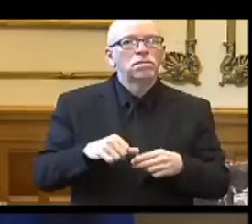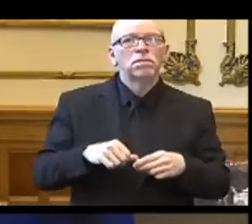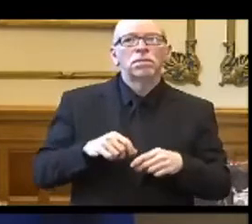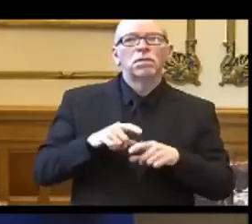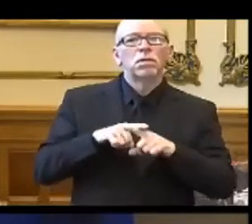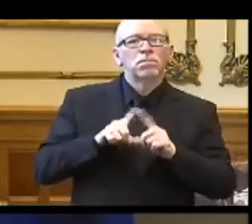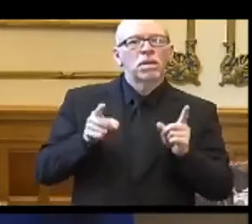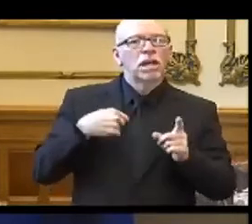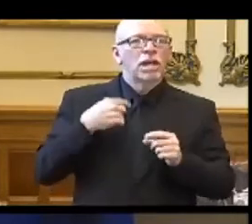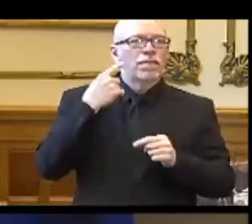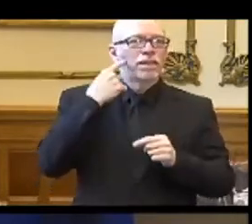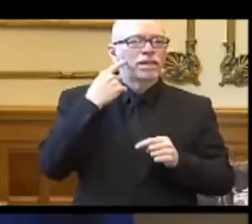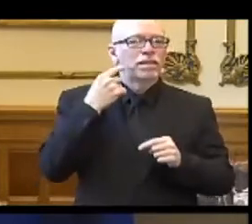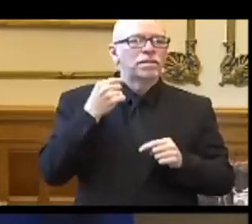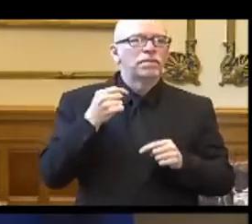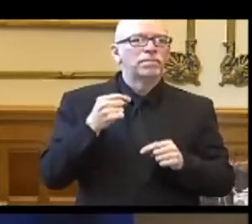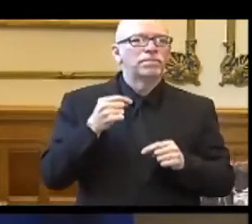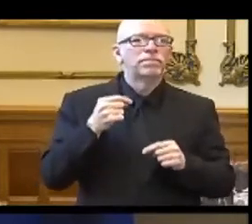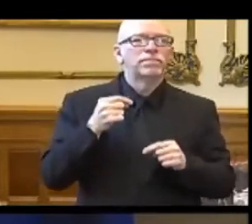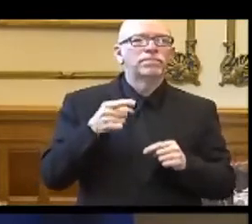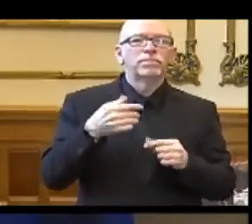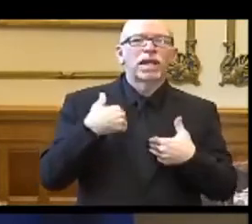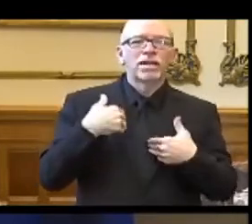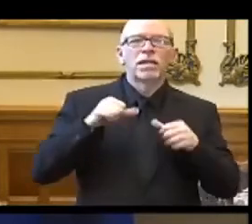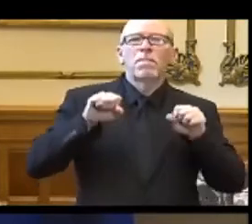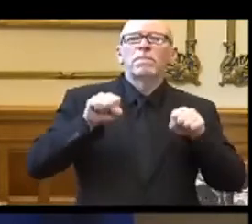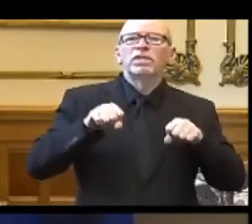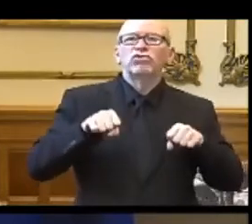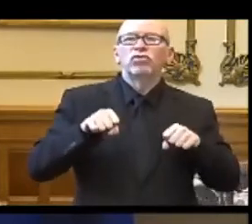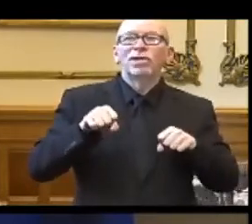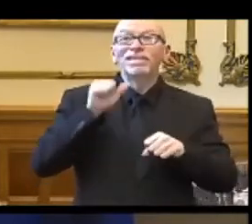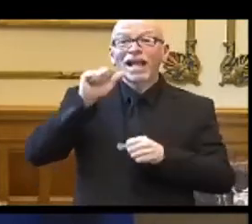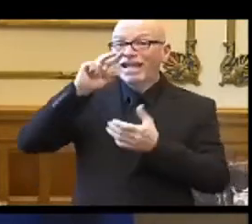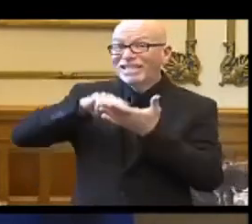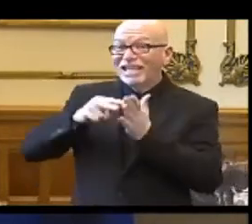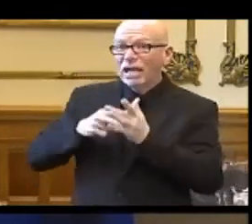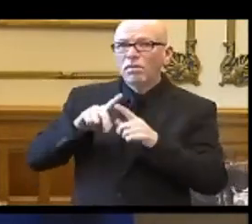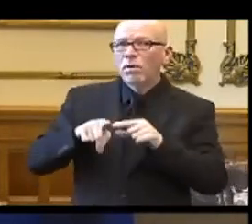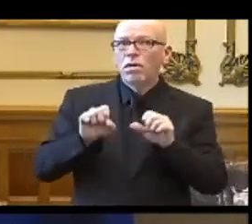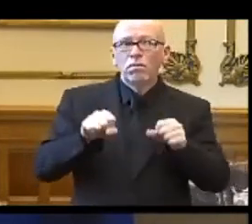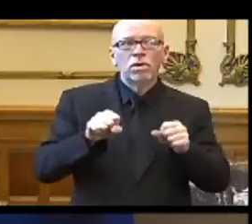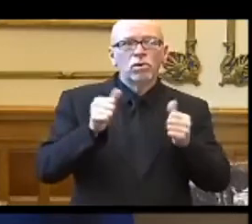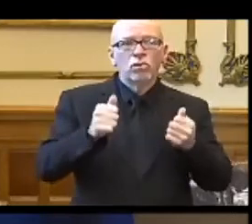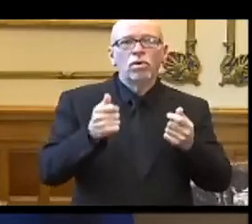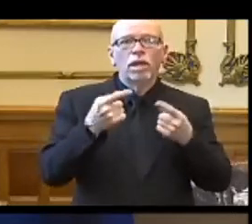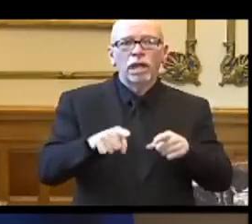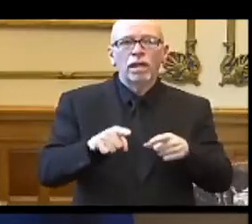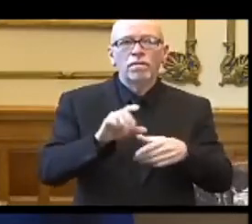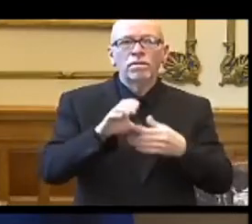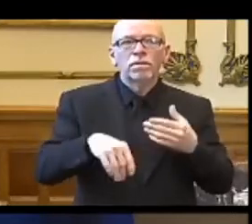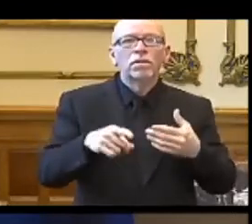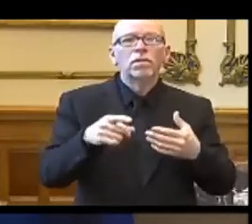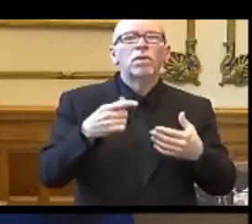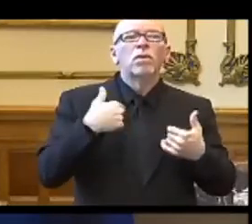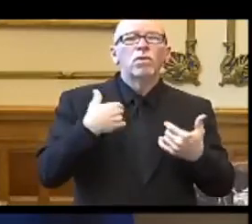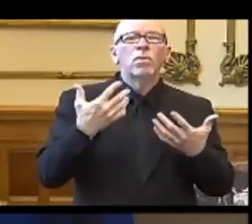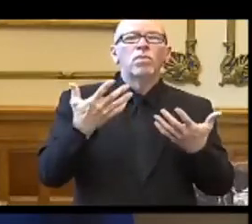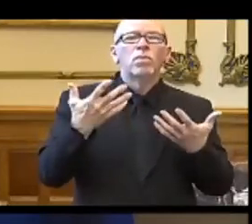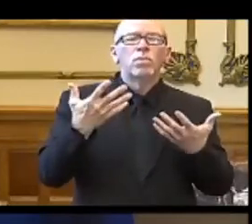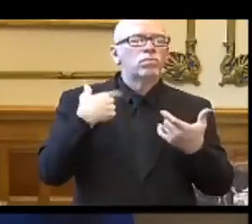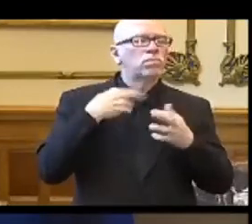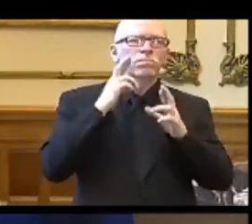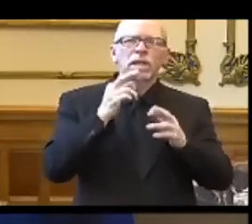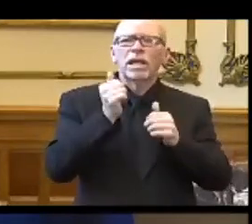think it has the potential unintended consequence of making your voice be heard. We